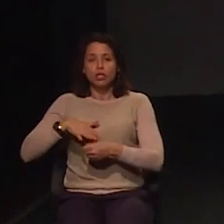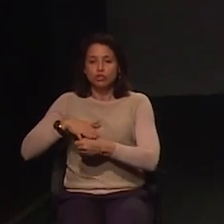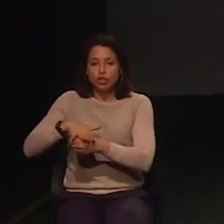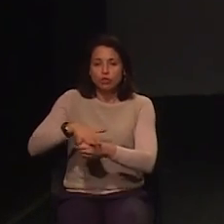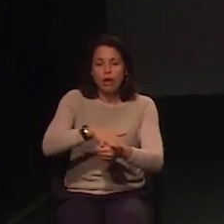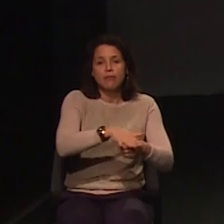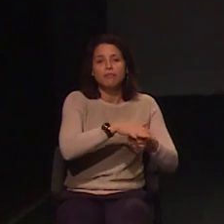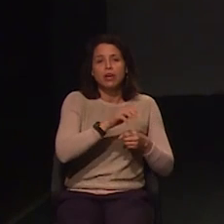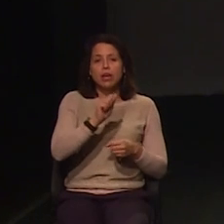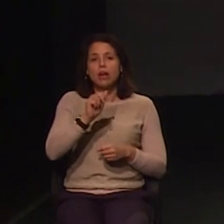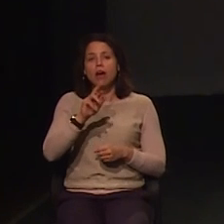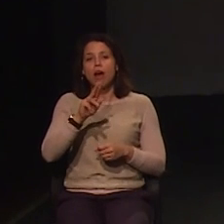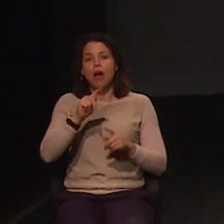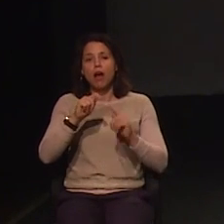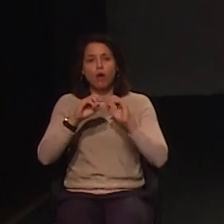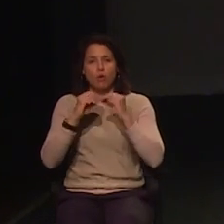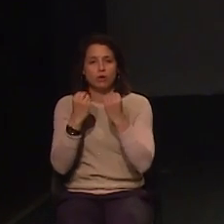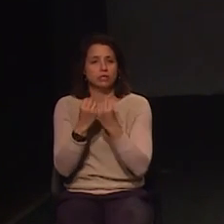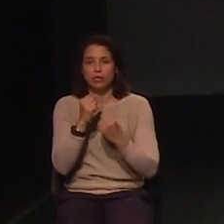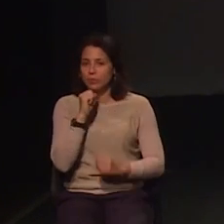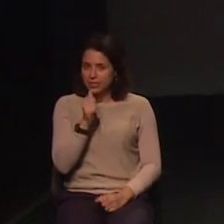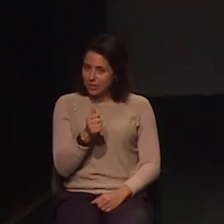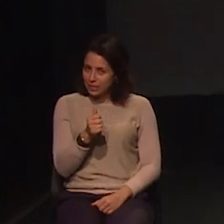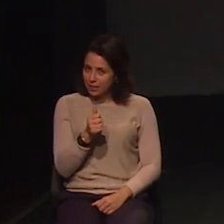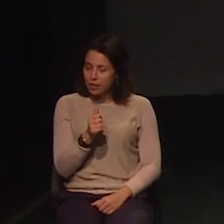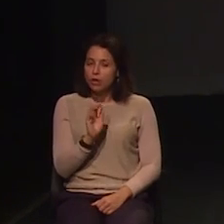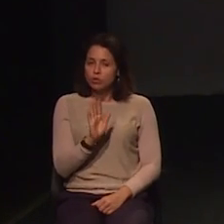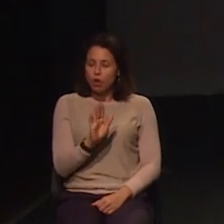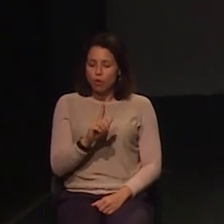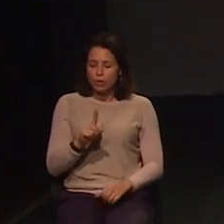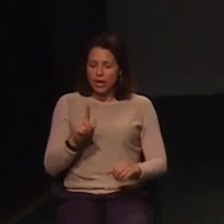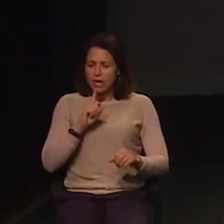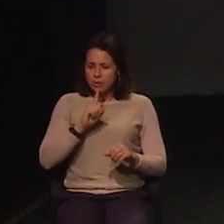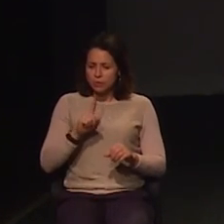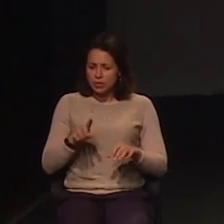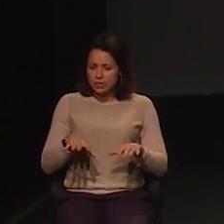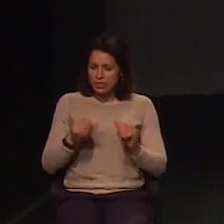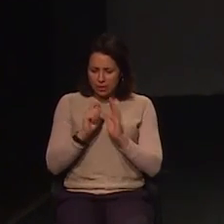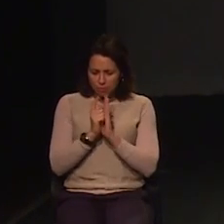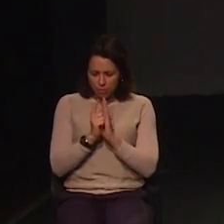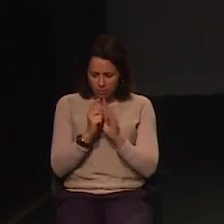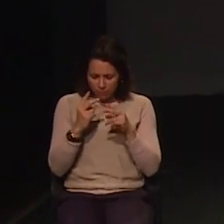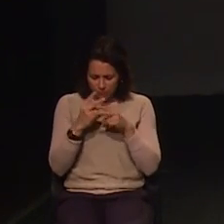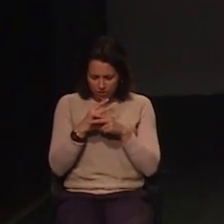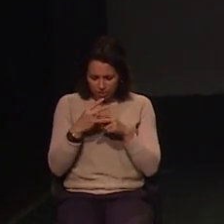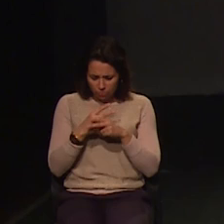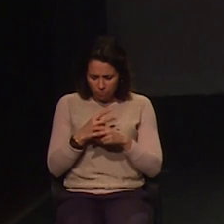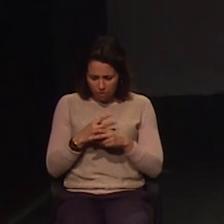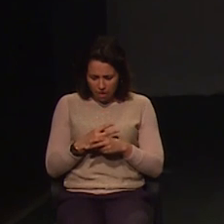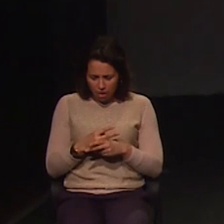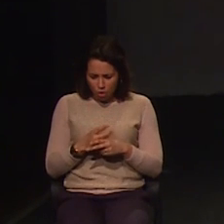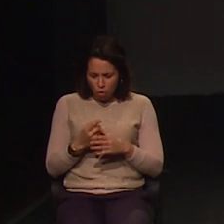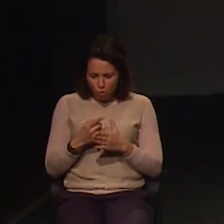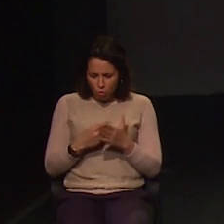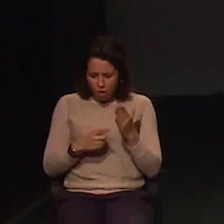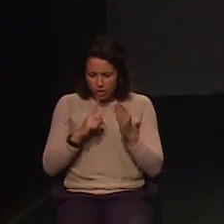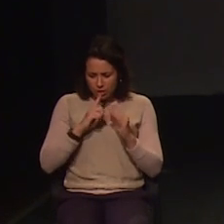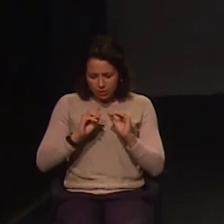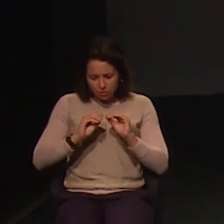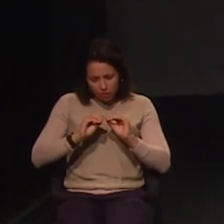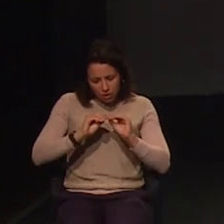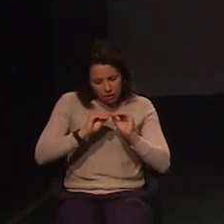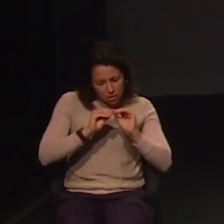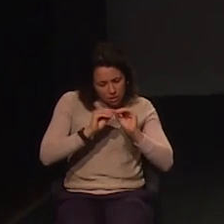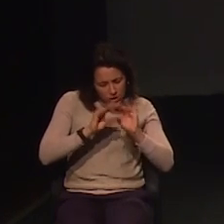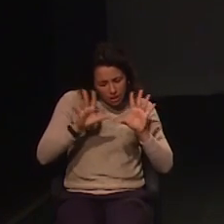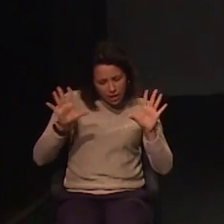like, oh, and you too. So we had to take a moment and really dig into what's the clarity of our intersectional analysis. And that took